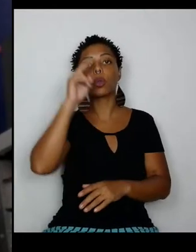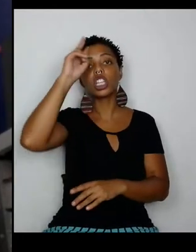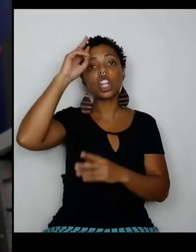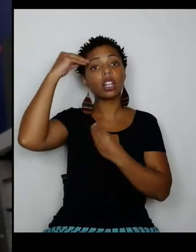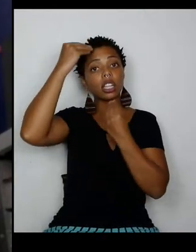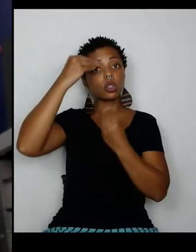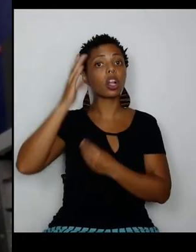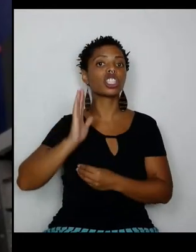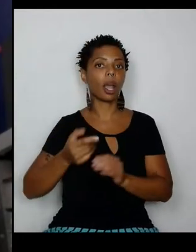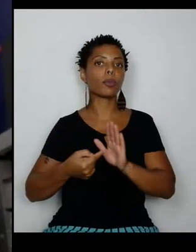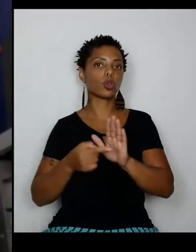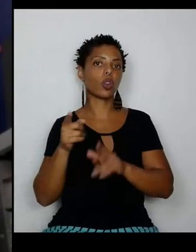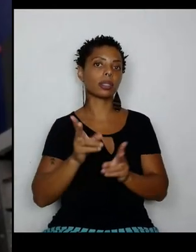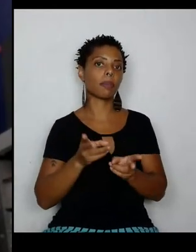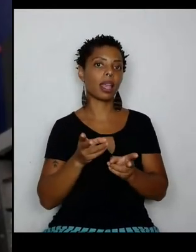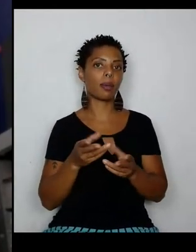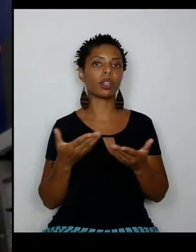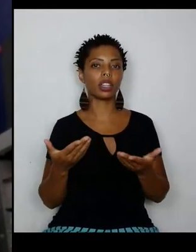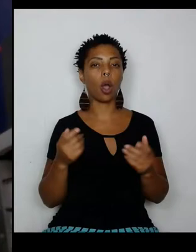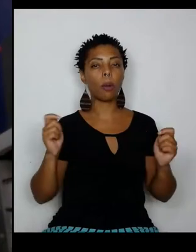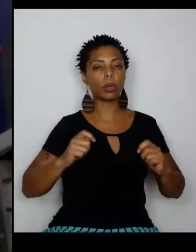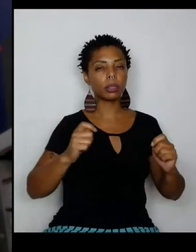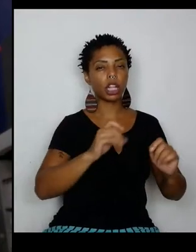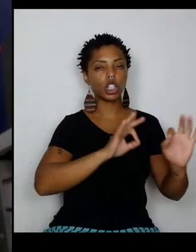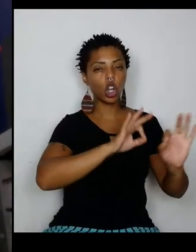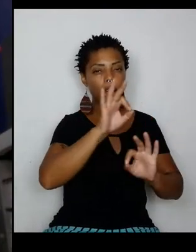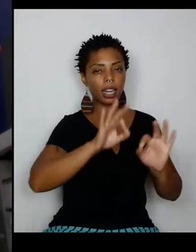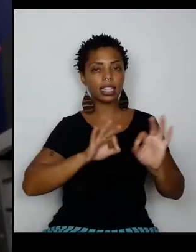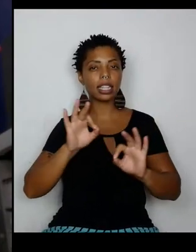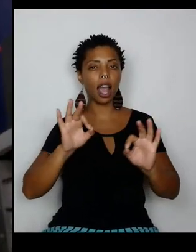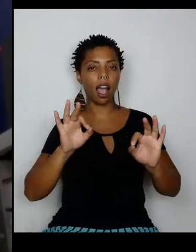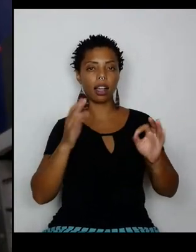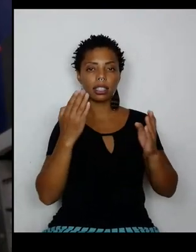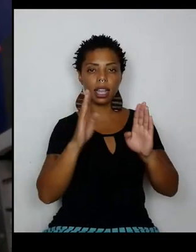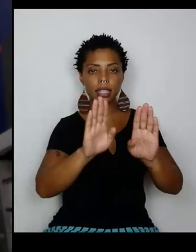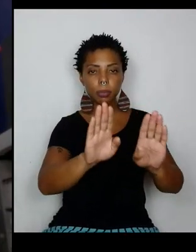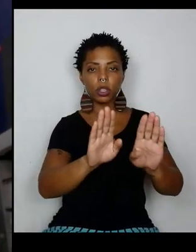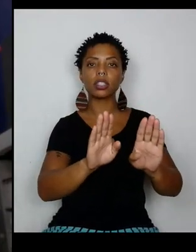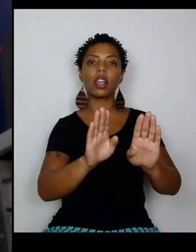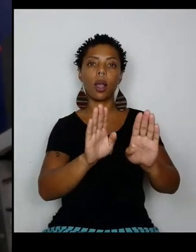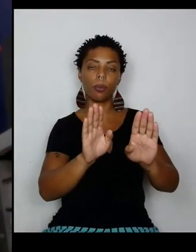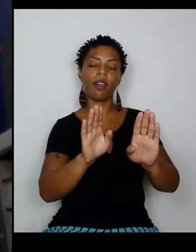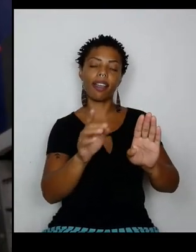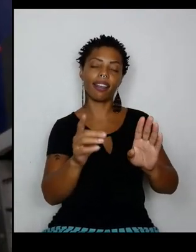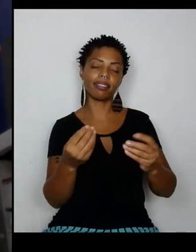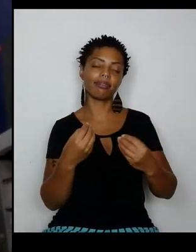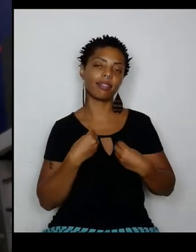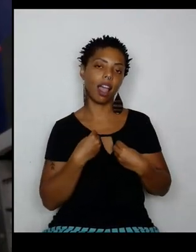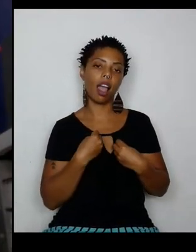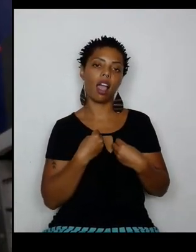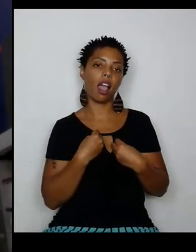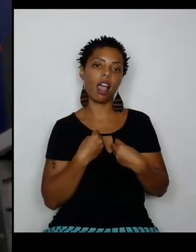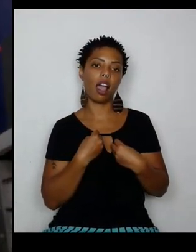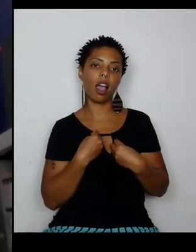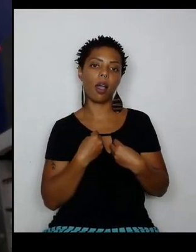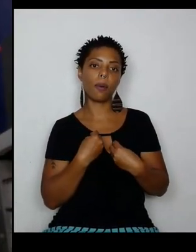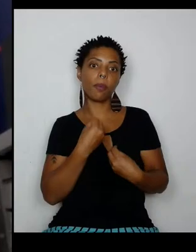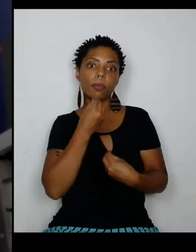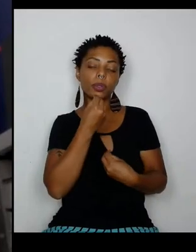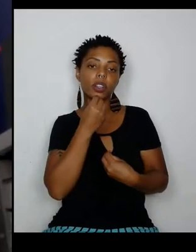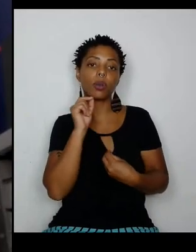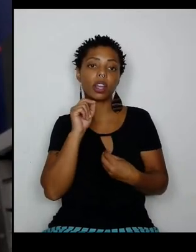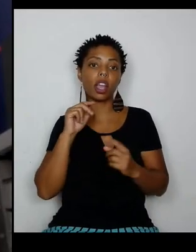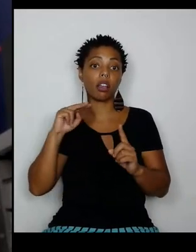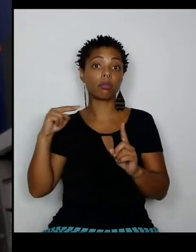for example histories of sexuality so the possibility to have these exhibitions here is